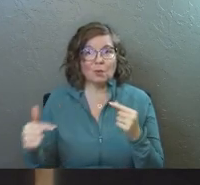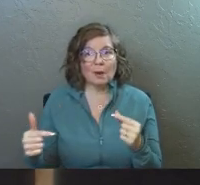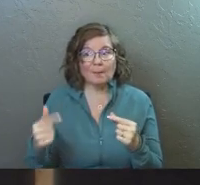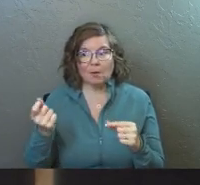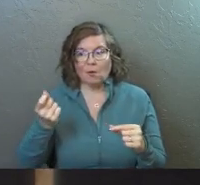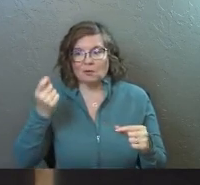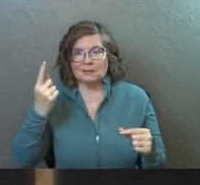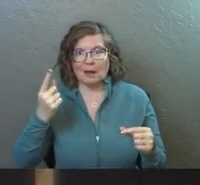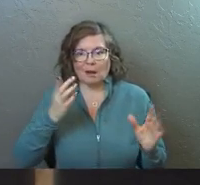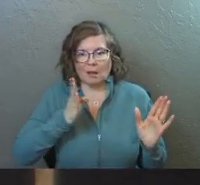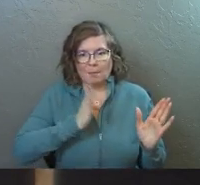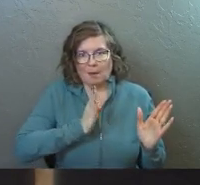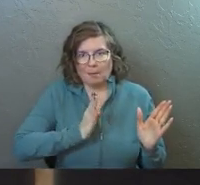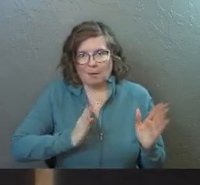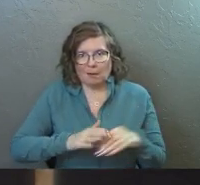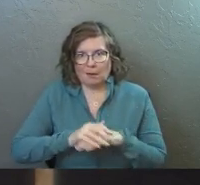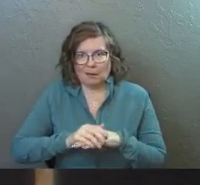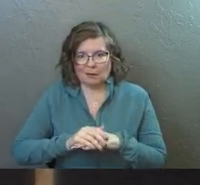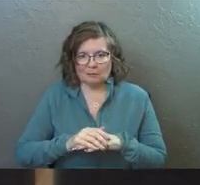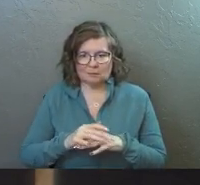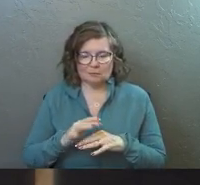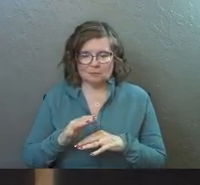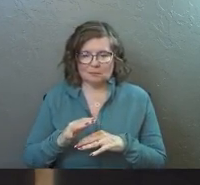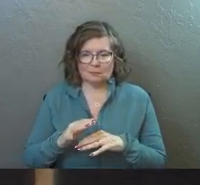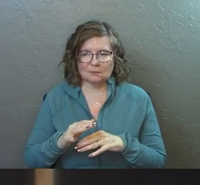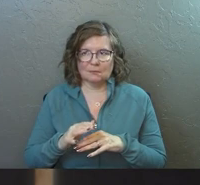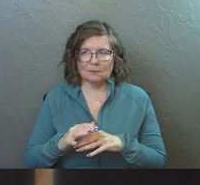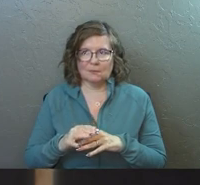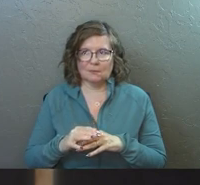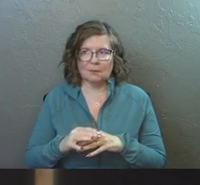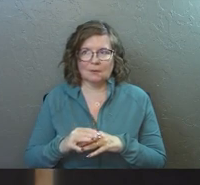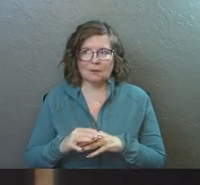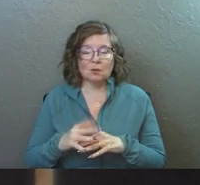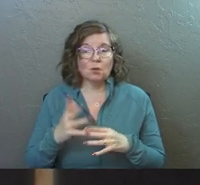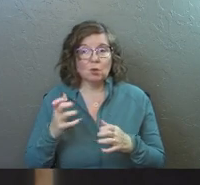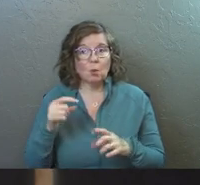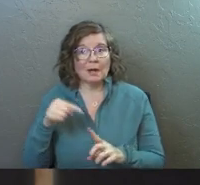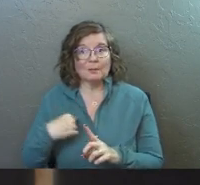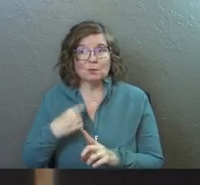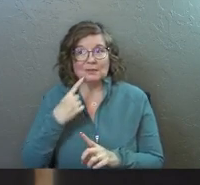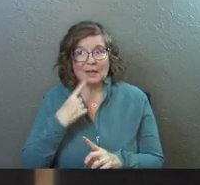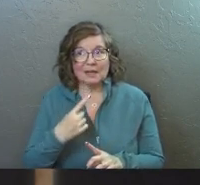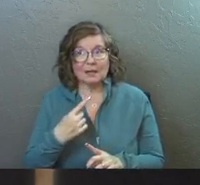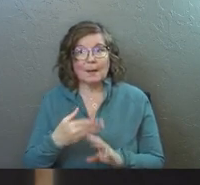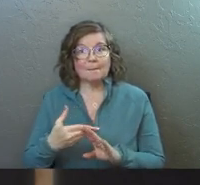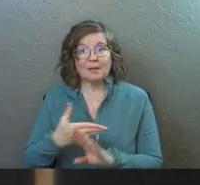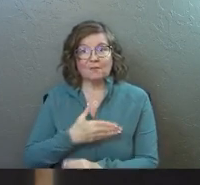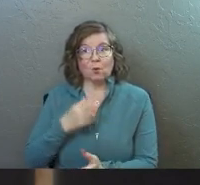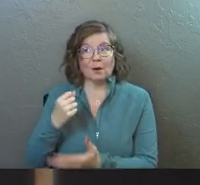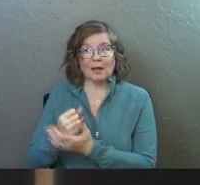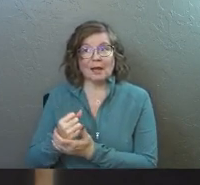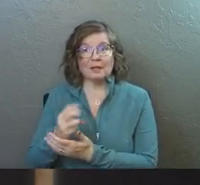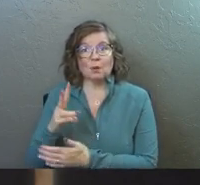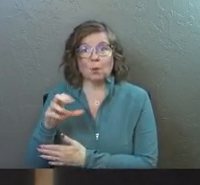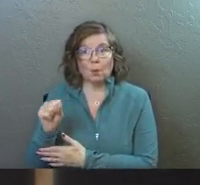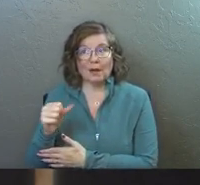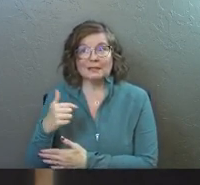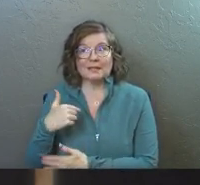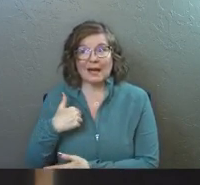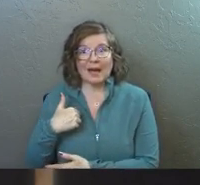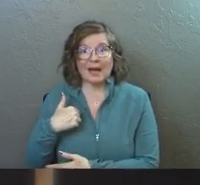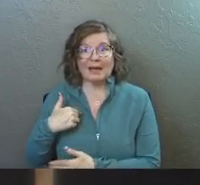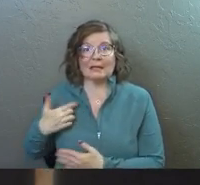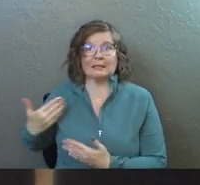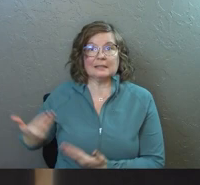our understanding of space and time is you wanted him to say, before Abraham was,